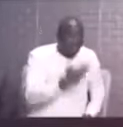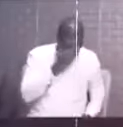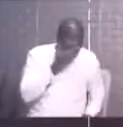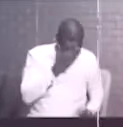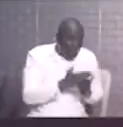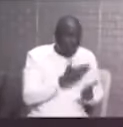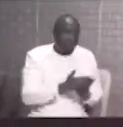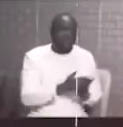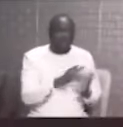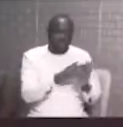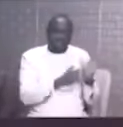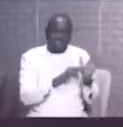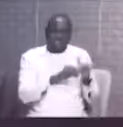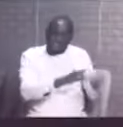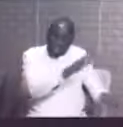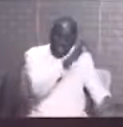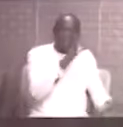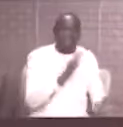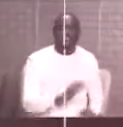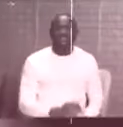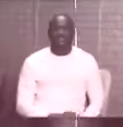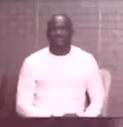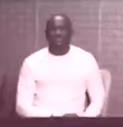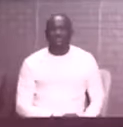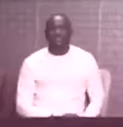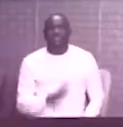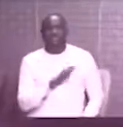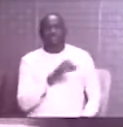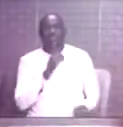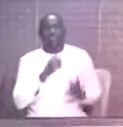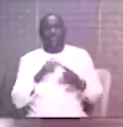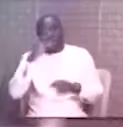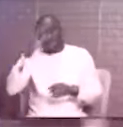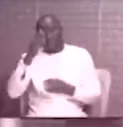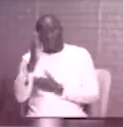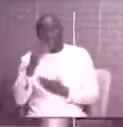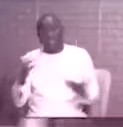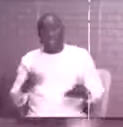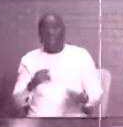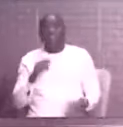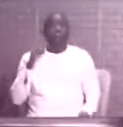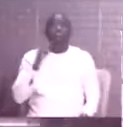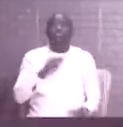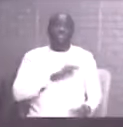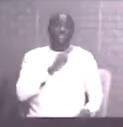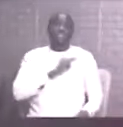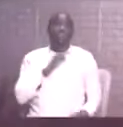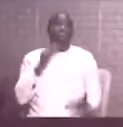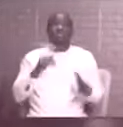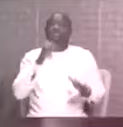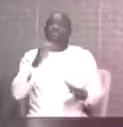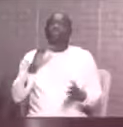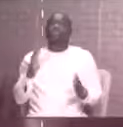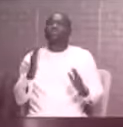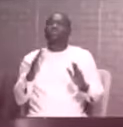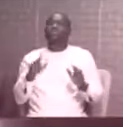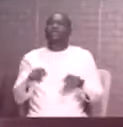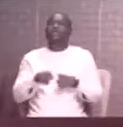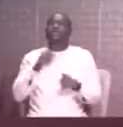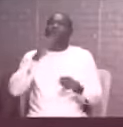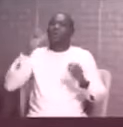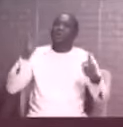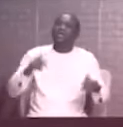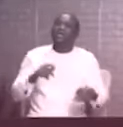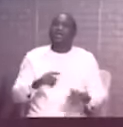spirit. Hear me. Let me speak to a man of God here. You ministry may not look like it is working, but there